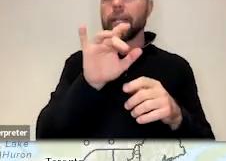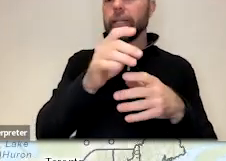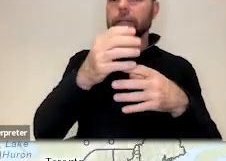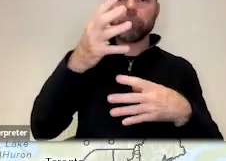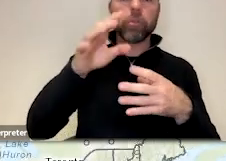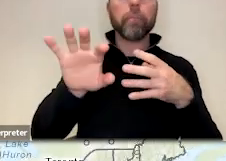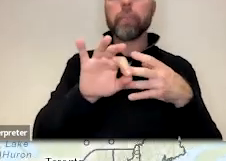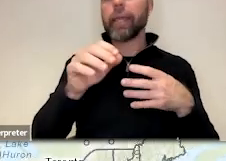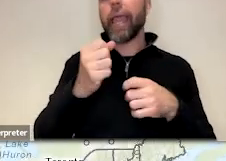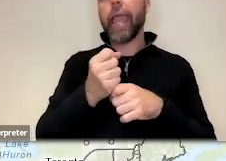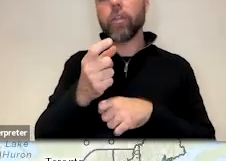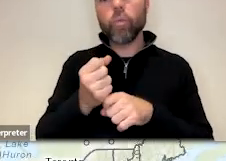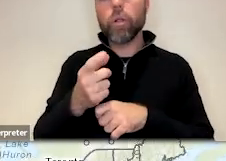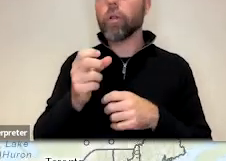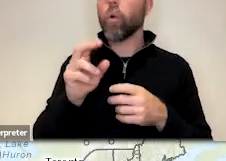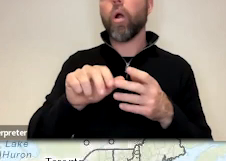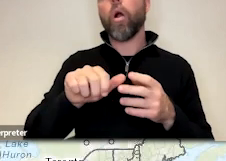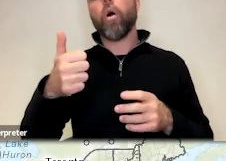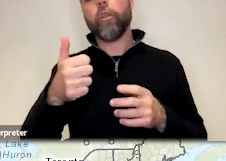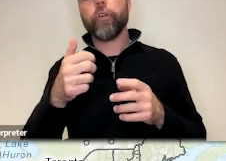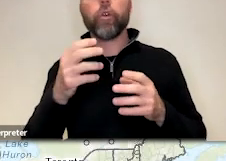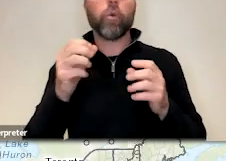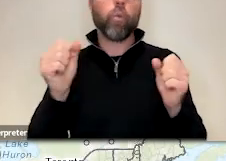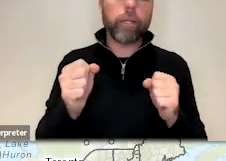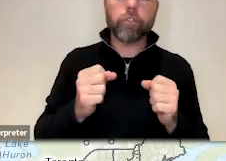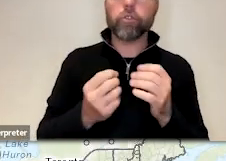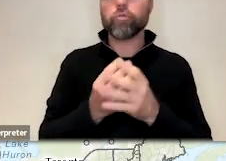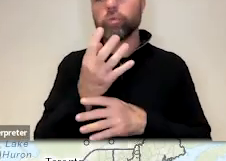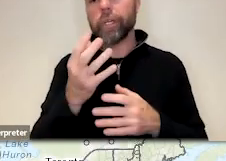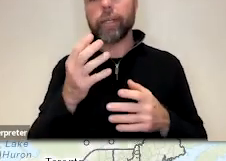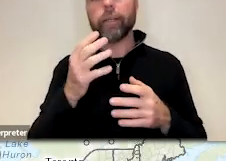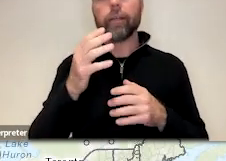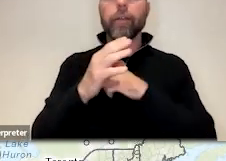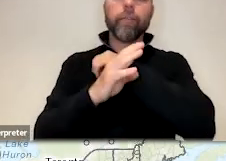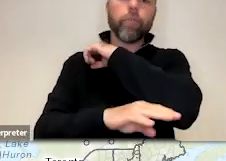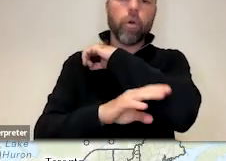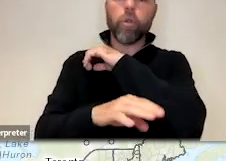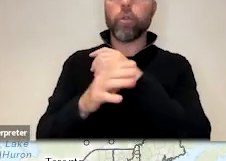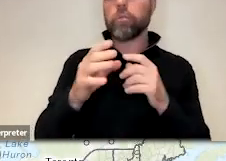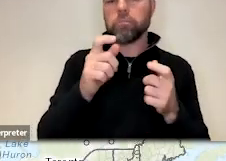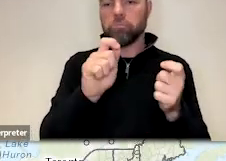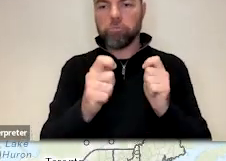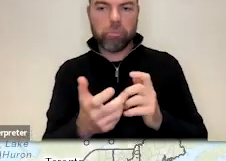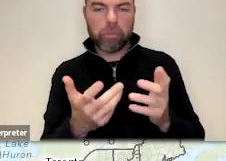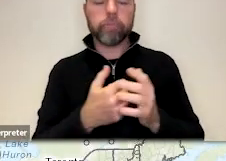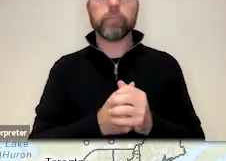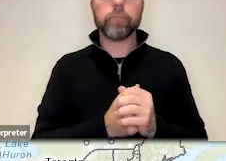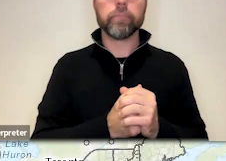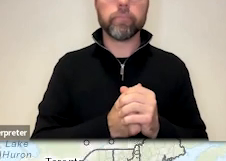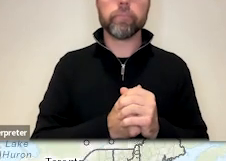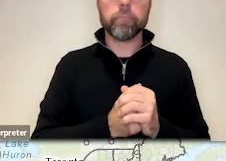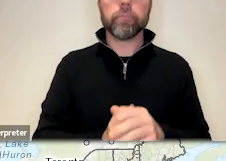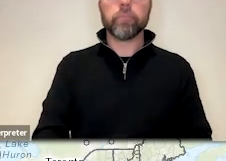on annual or other seasonal winter, spring, autumn configurations here. I want